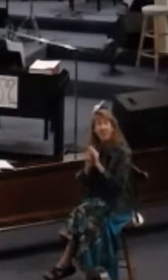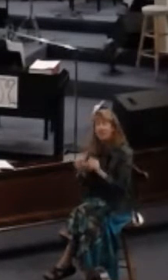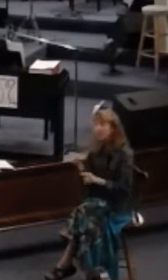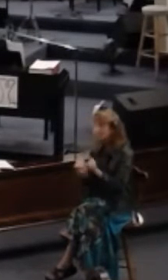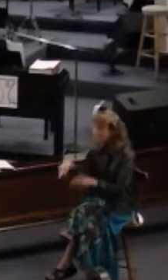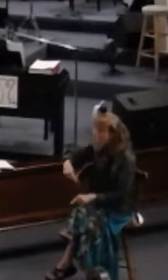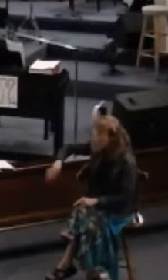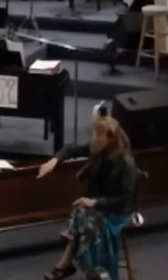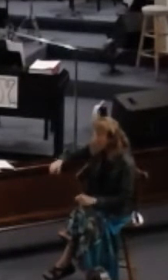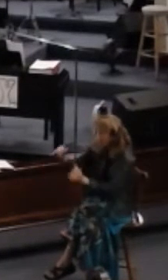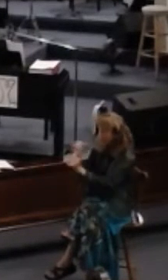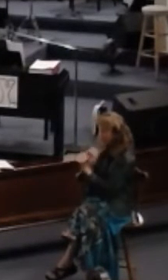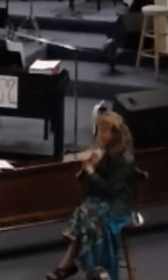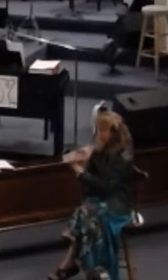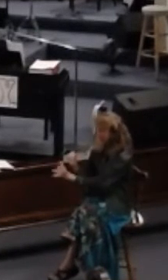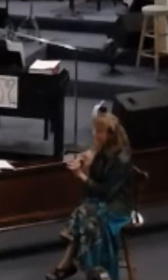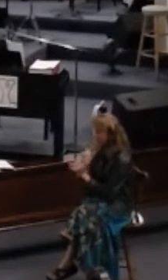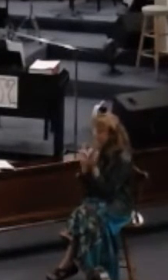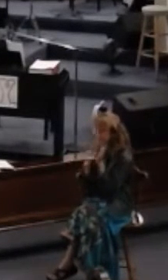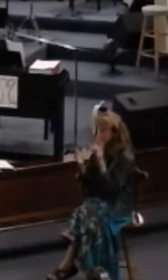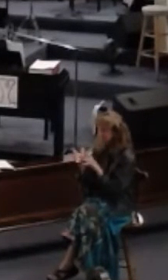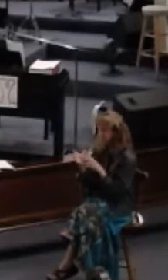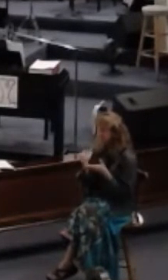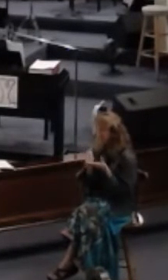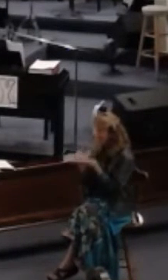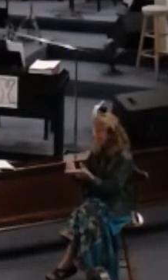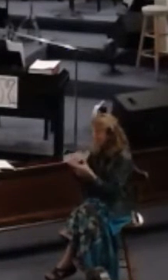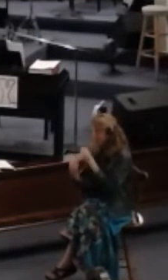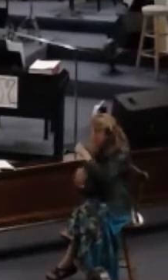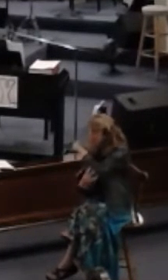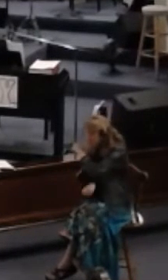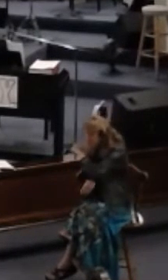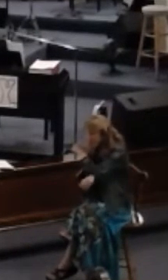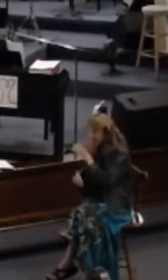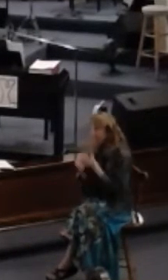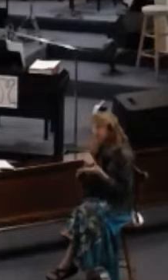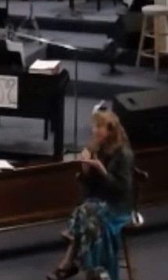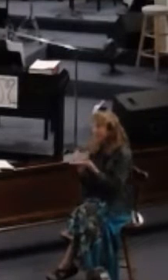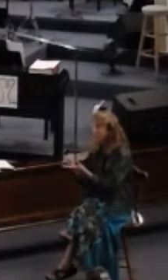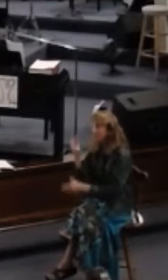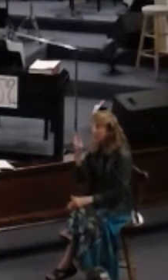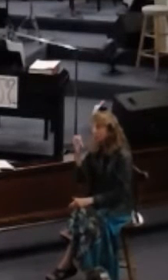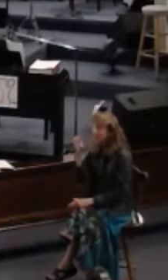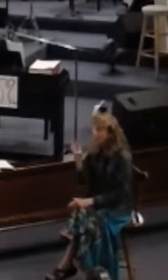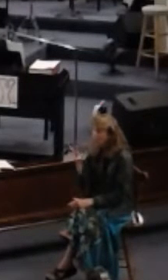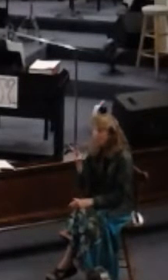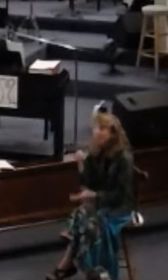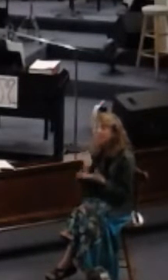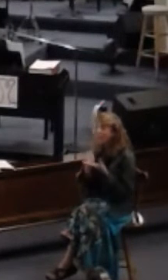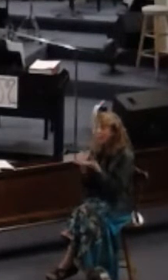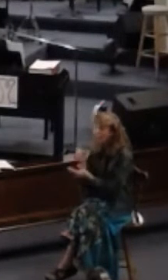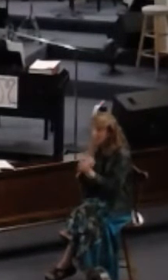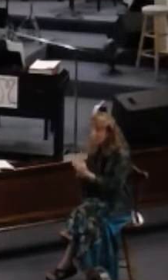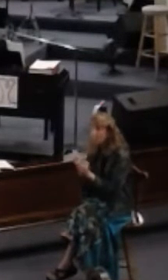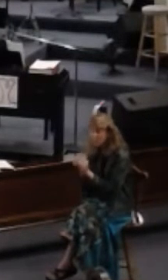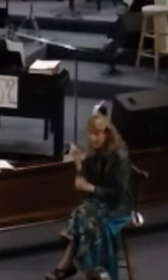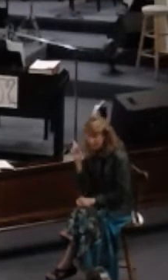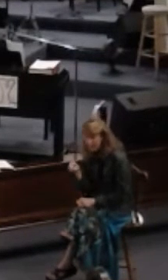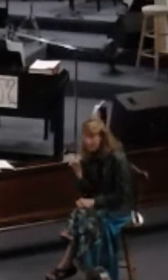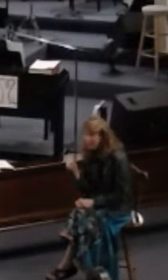Jesus. Churches that help the poor, help the widows, help the needy will